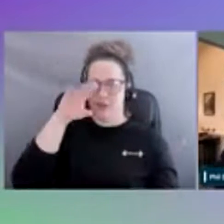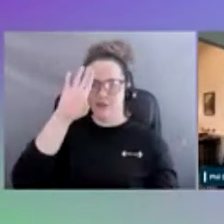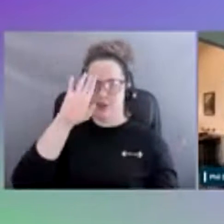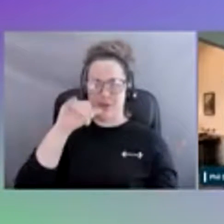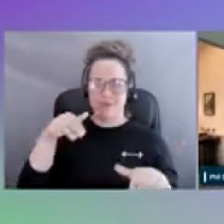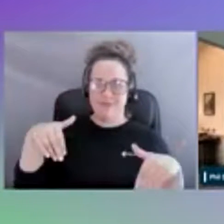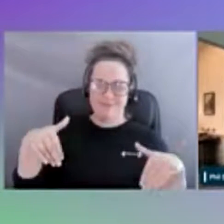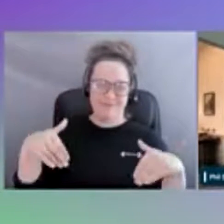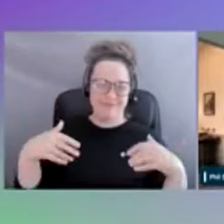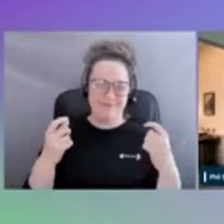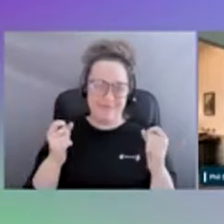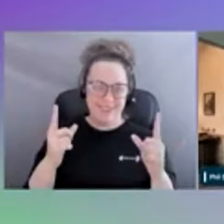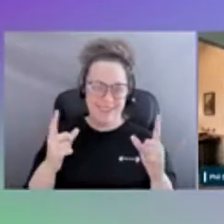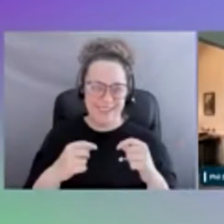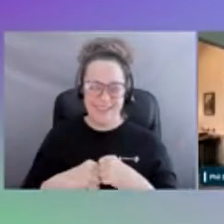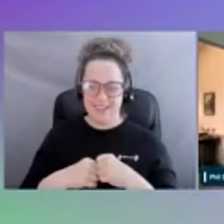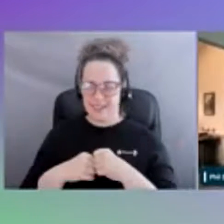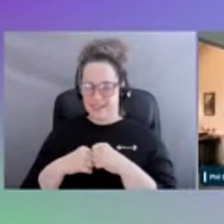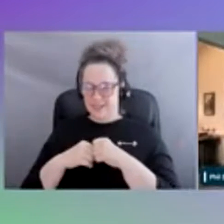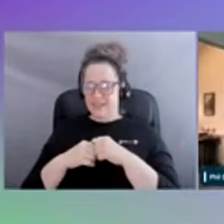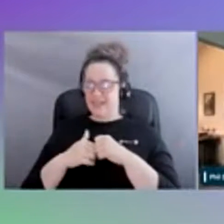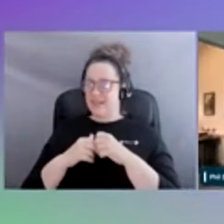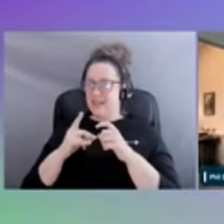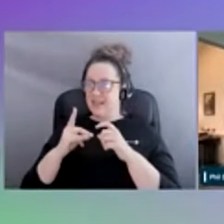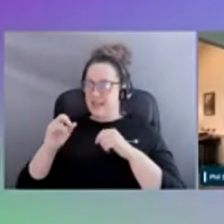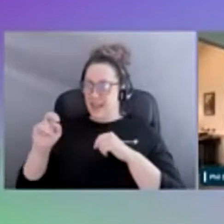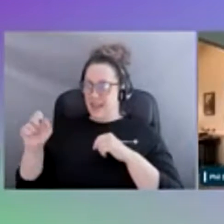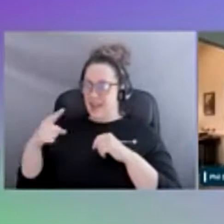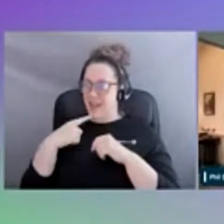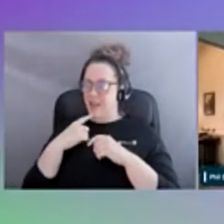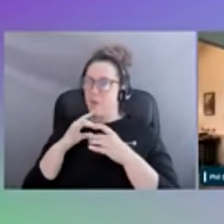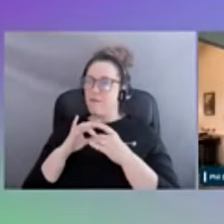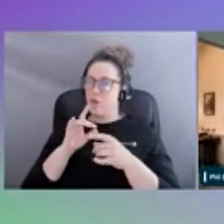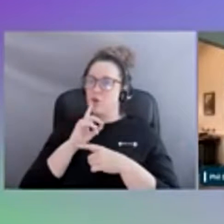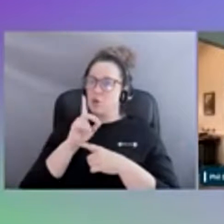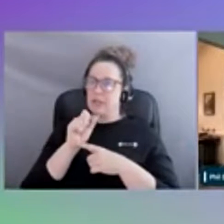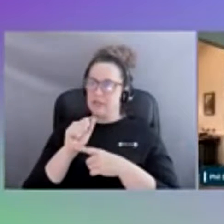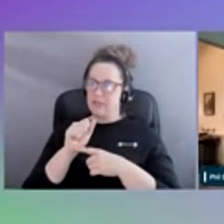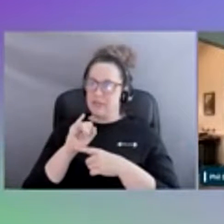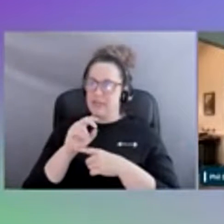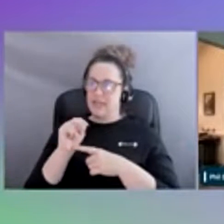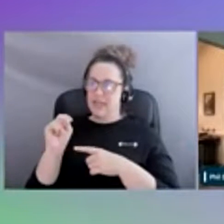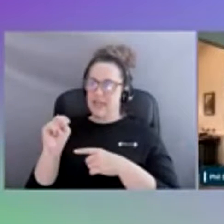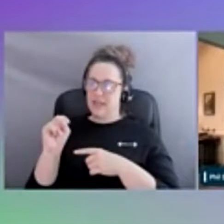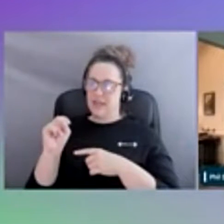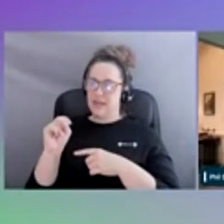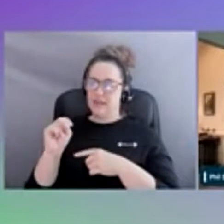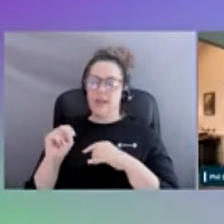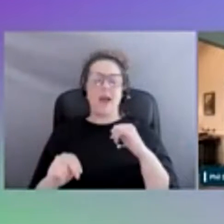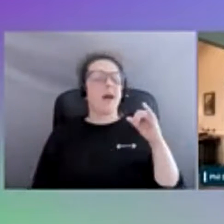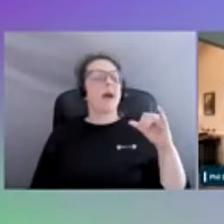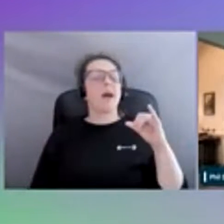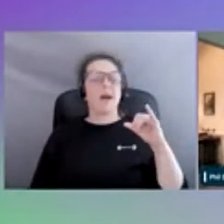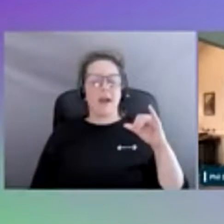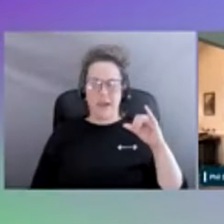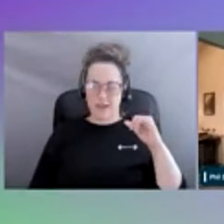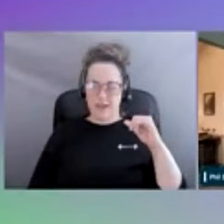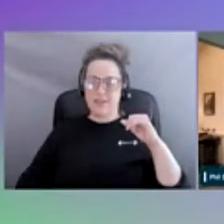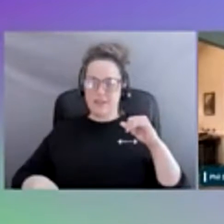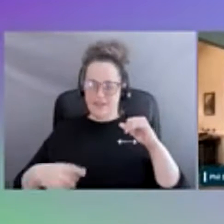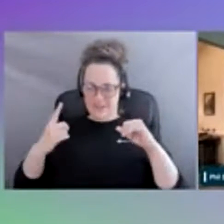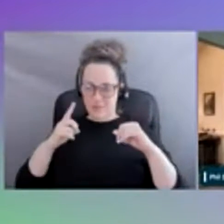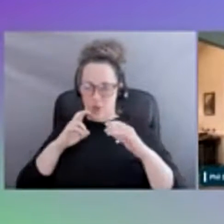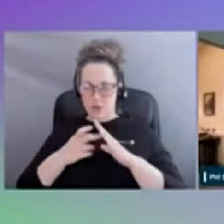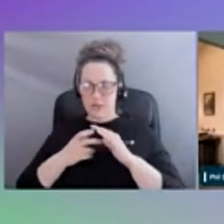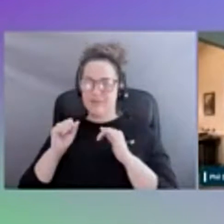awake yet. Yeah. And Deanna commented, thank you, Deanna. I was referring to disability in. Okay. One thing to look into.